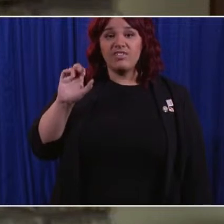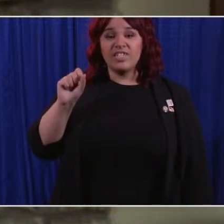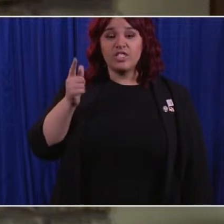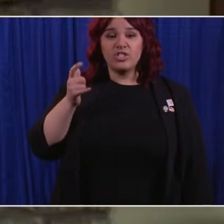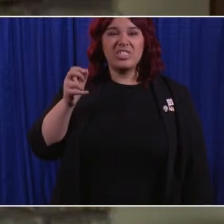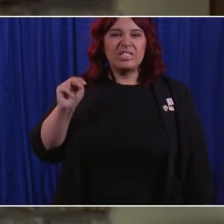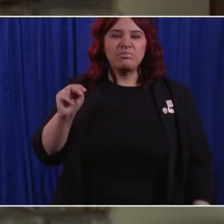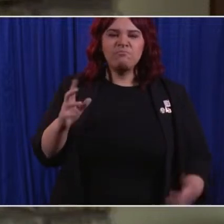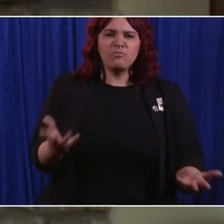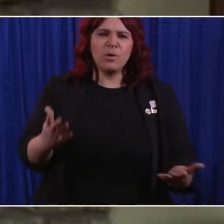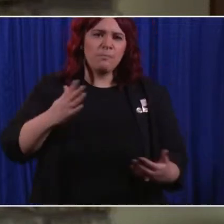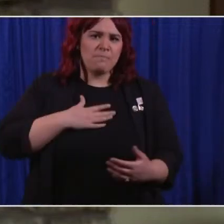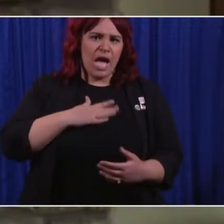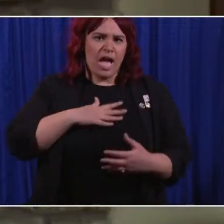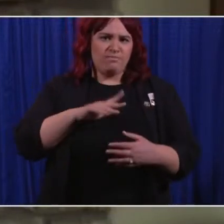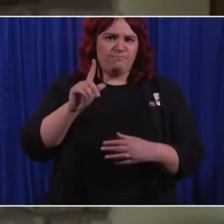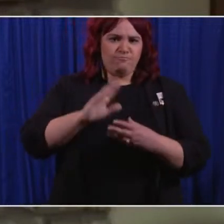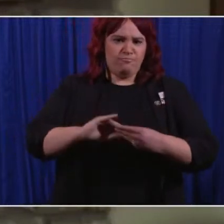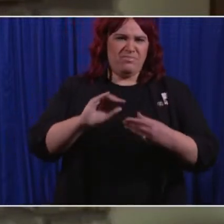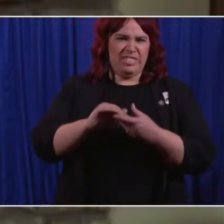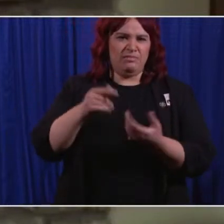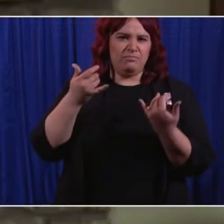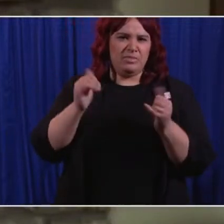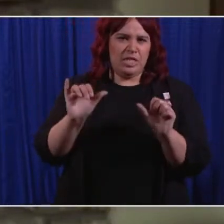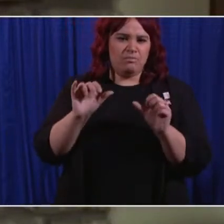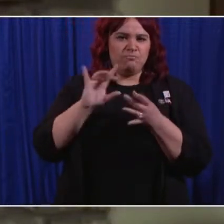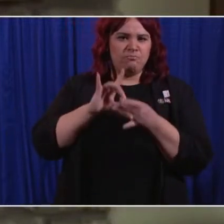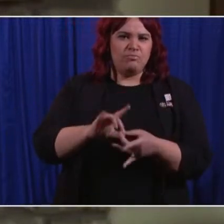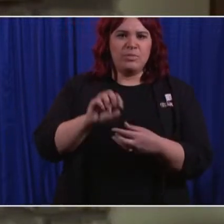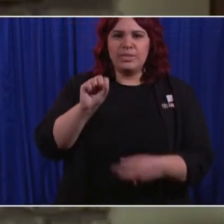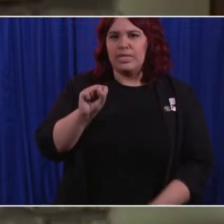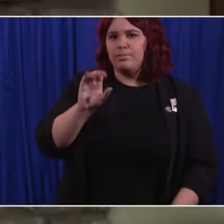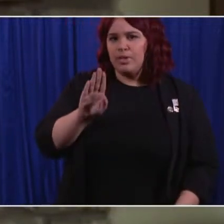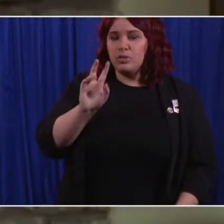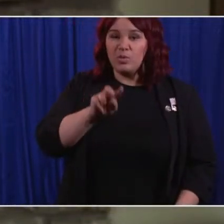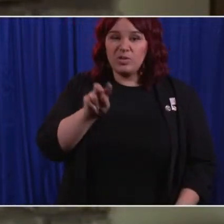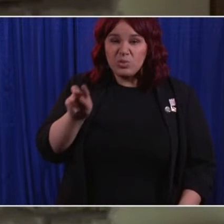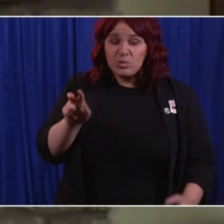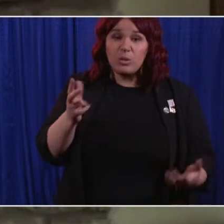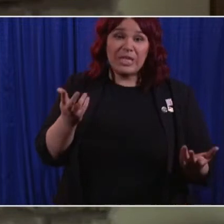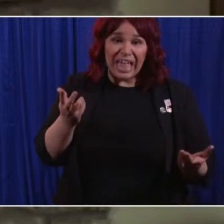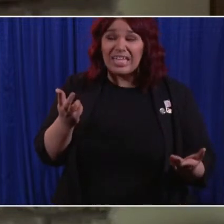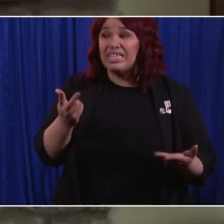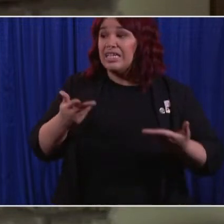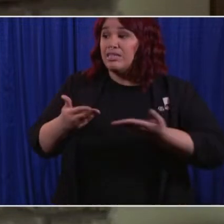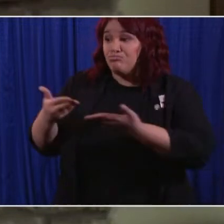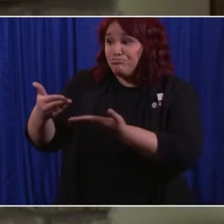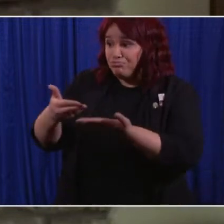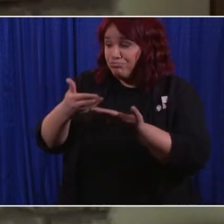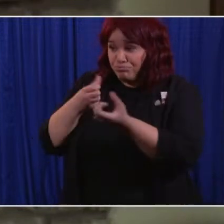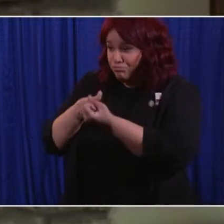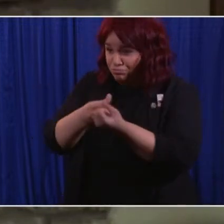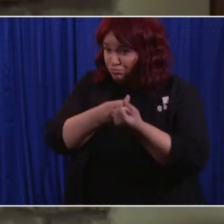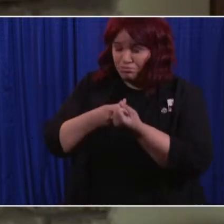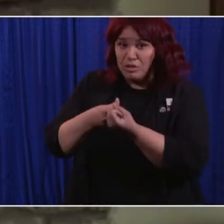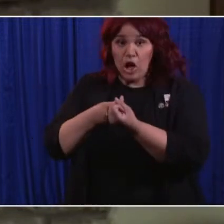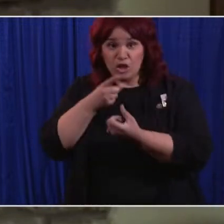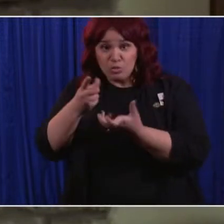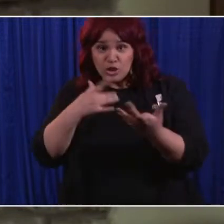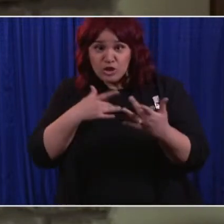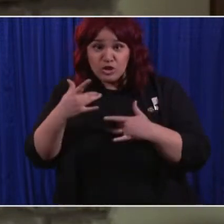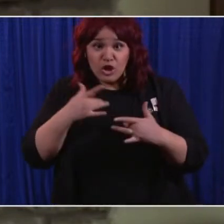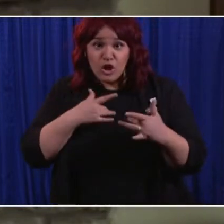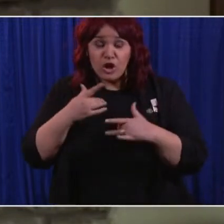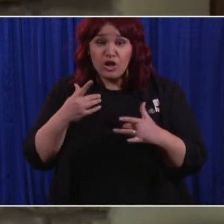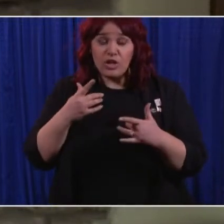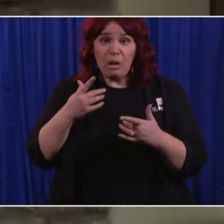topic, the House broadened the scope of this bill quite a bit earlier this week. How much more concerned are you with this becoming law in its final form than you were prior to the